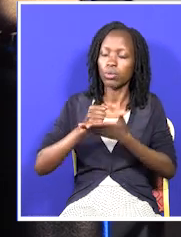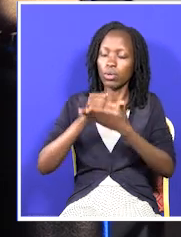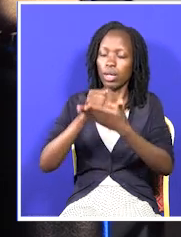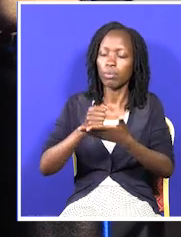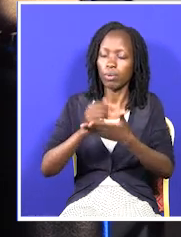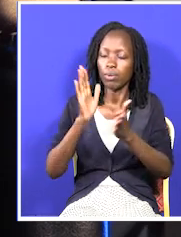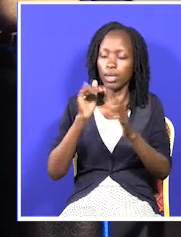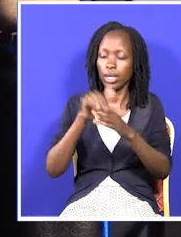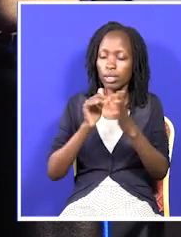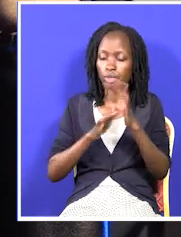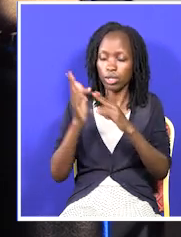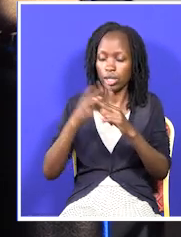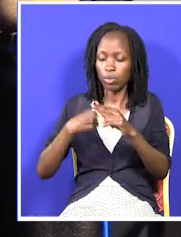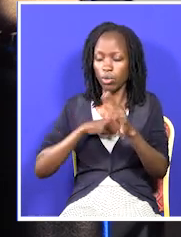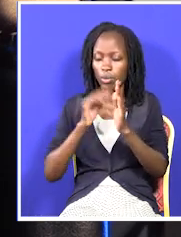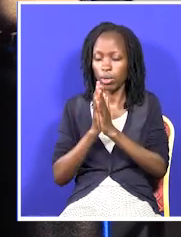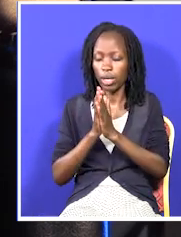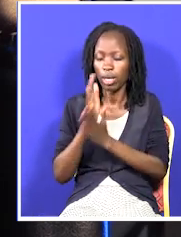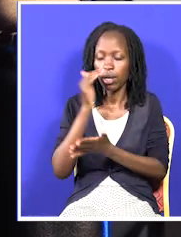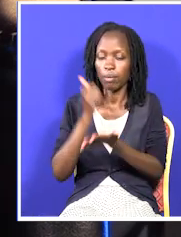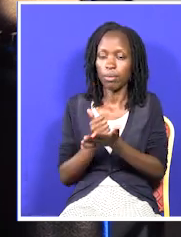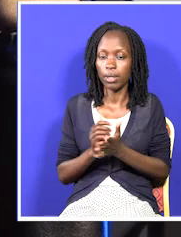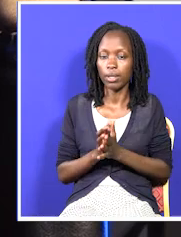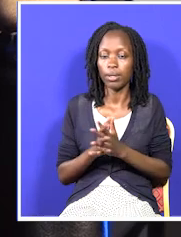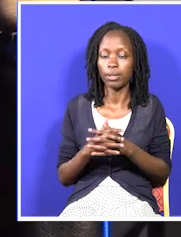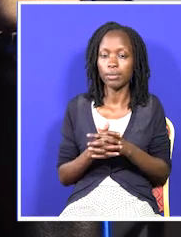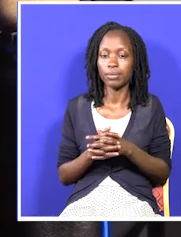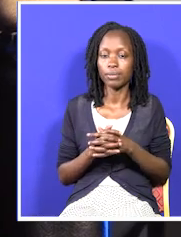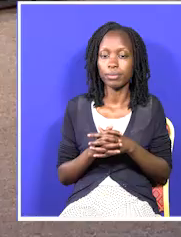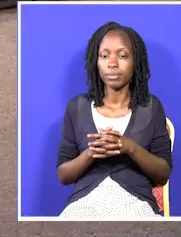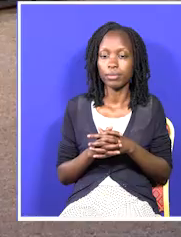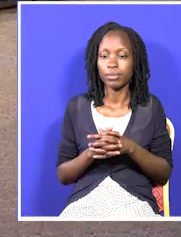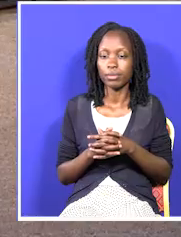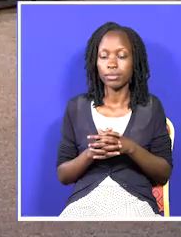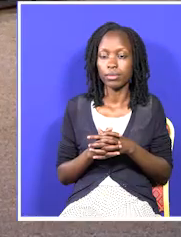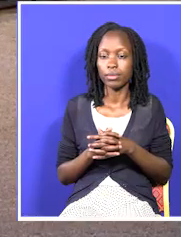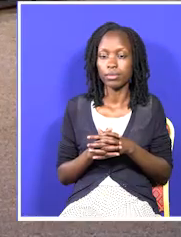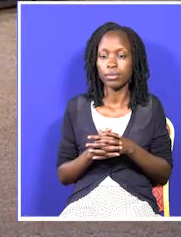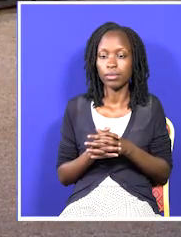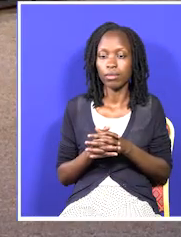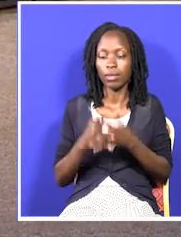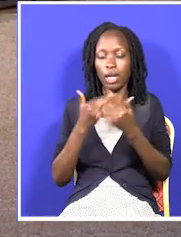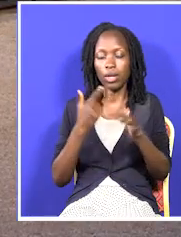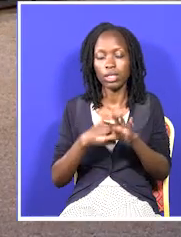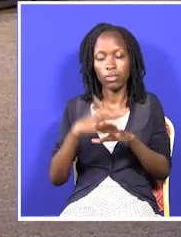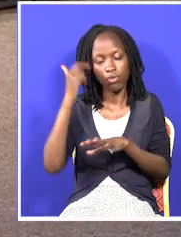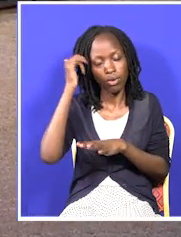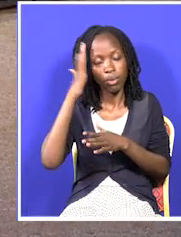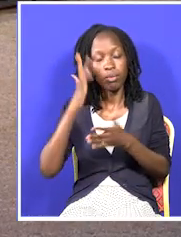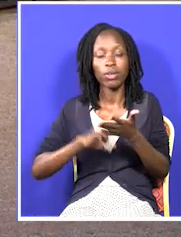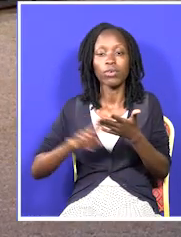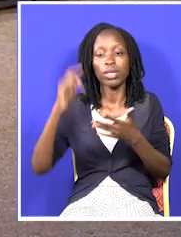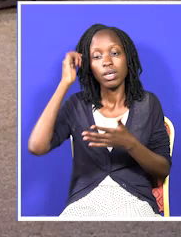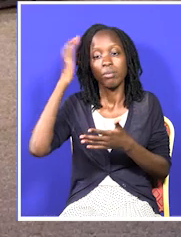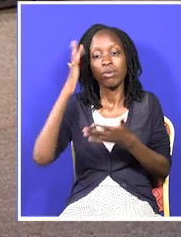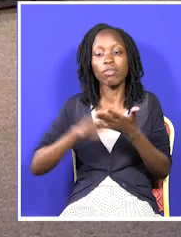them. And it is in Jesus' name we pray. Amen. Amen. Guys, it's already time for the memory verse. And the memory